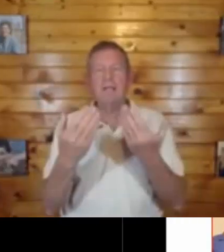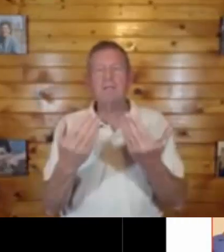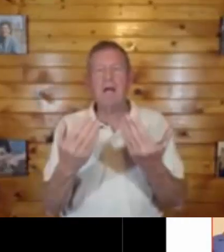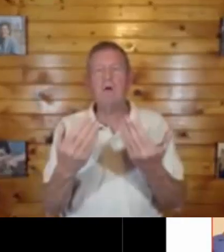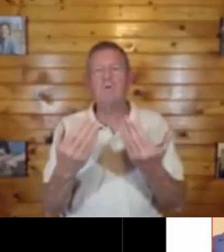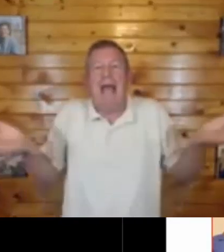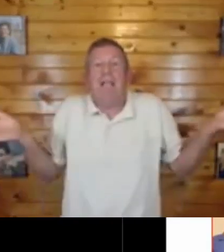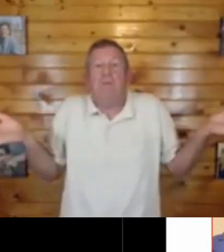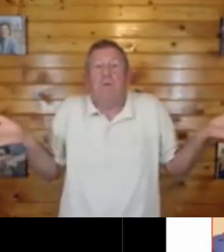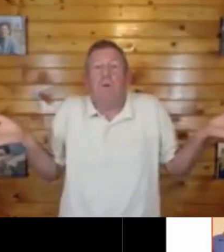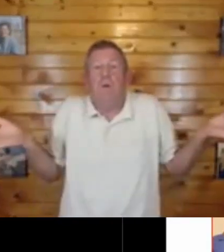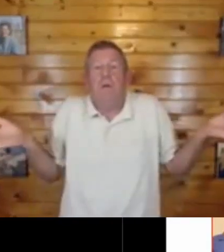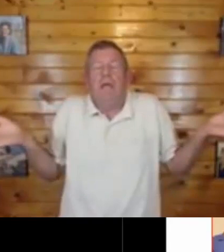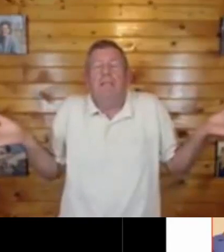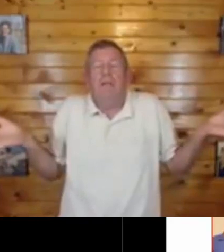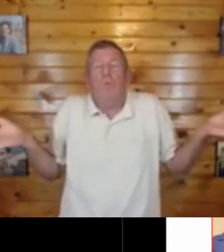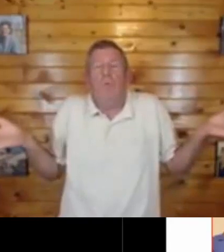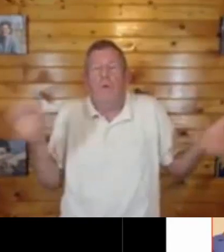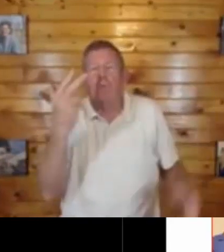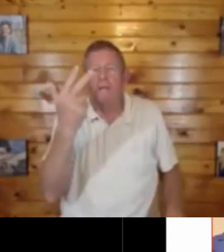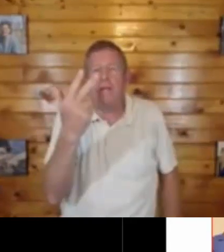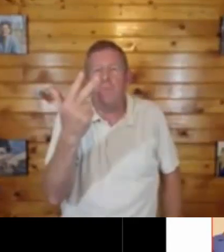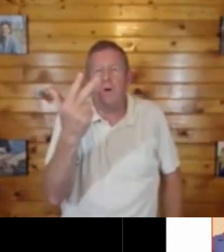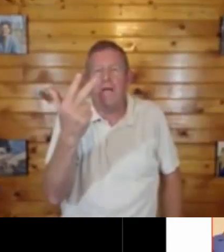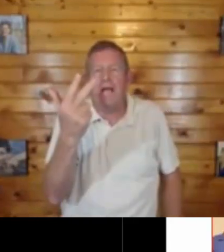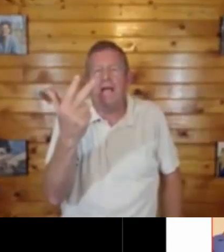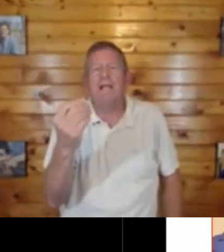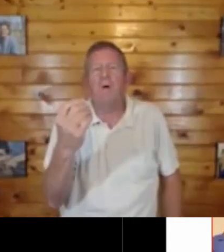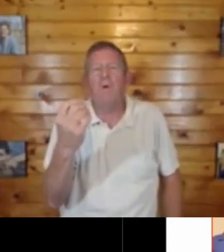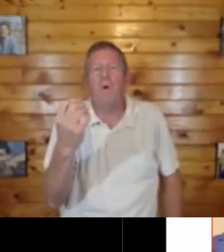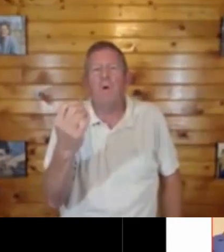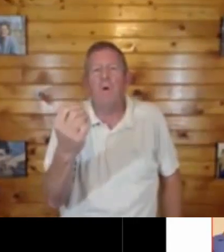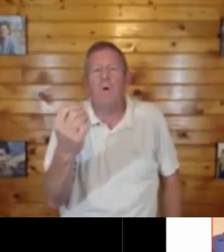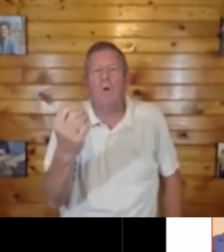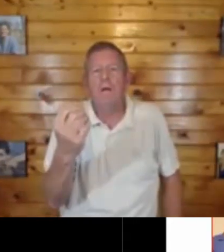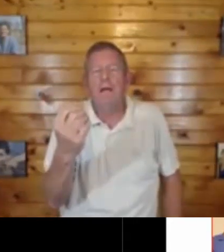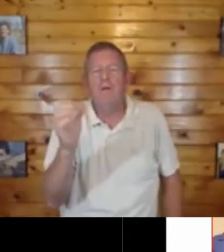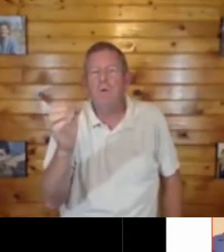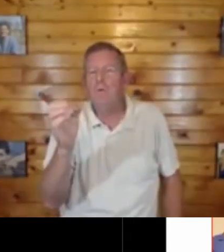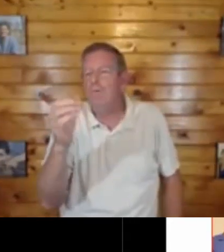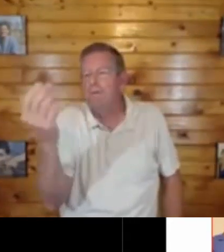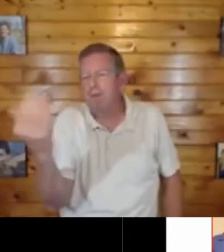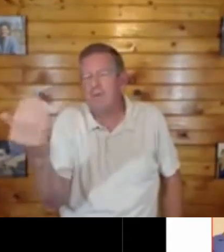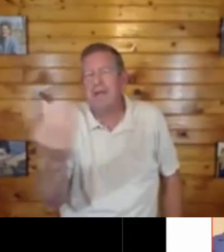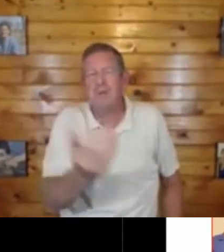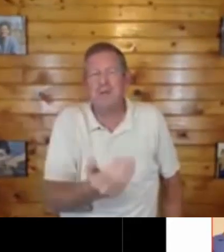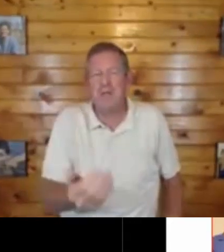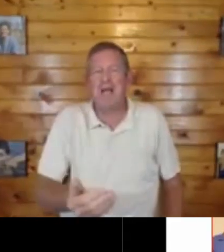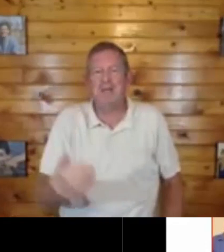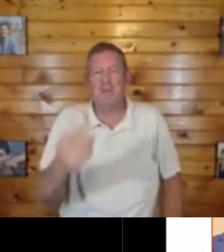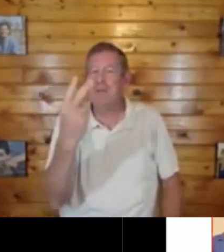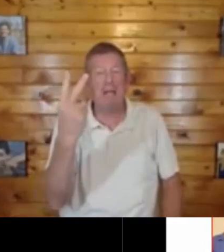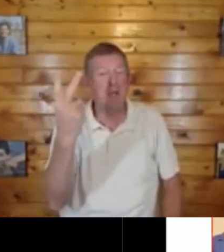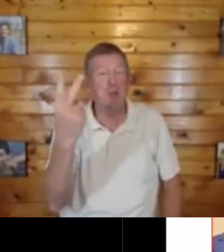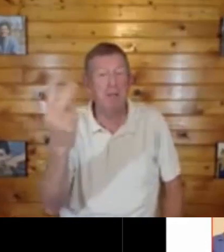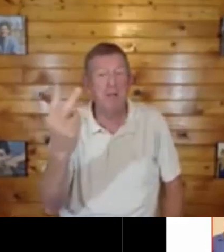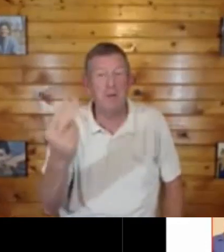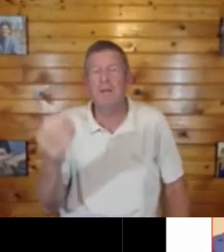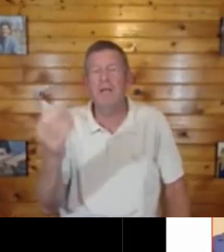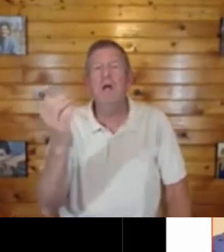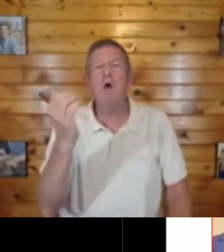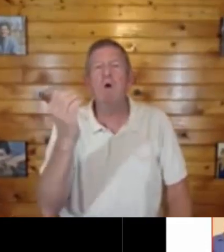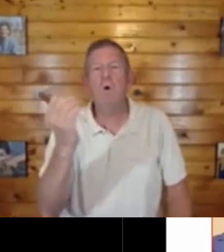but the last sound of est-ce que is a three-letter word ending in the sound and the U of the three-letter word is silent, so it's really like a